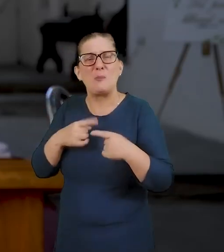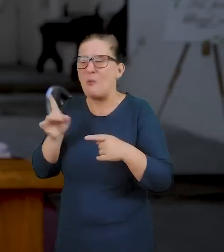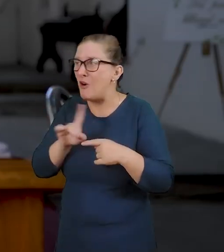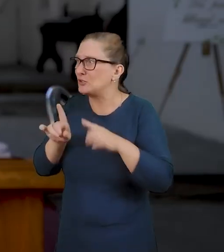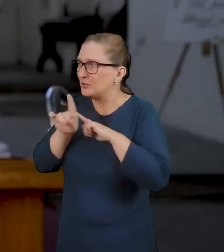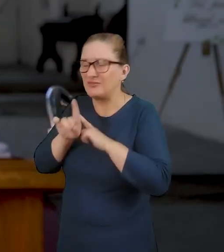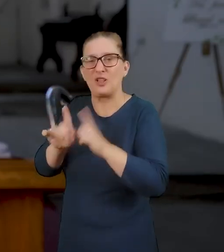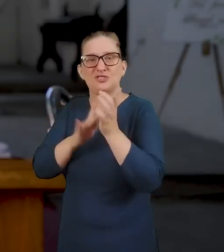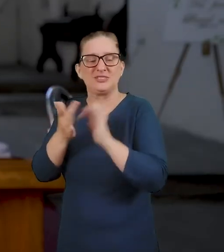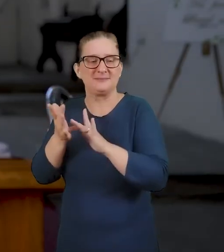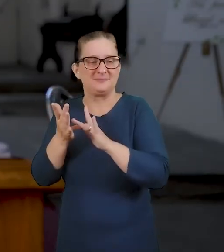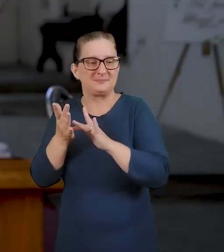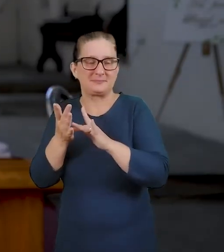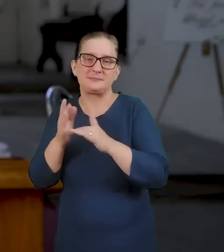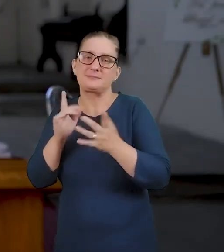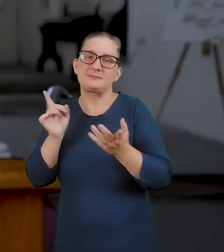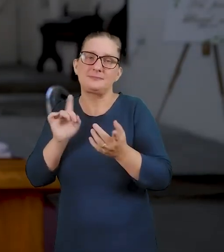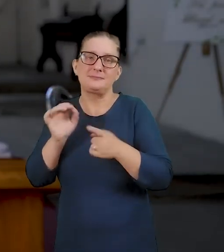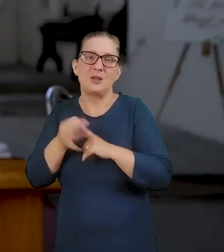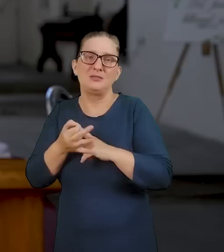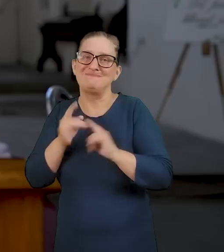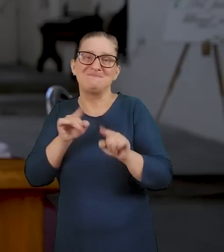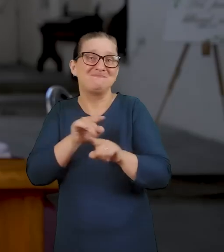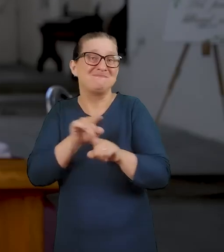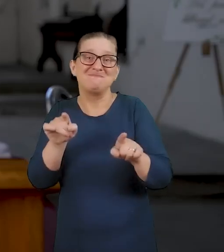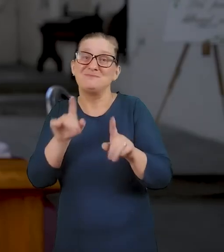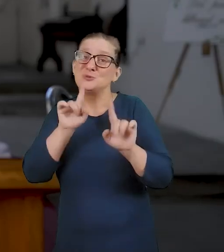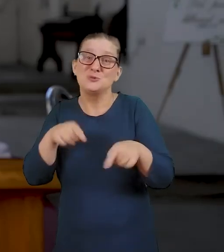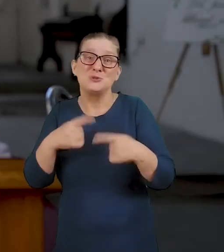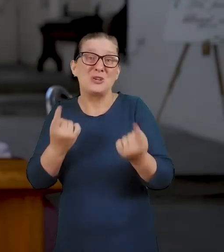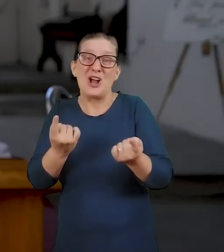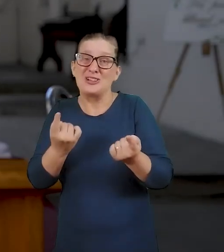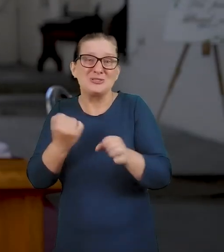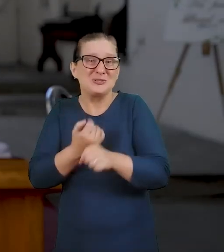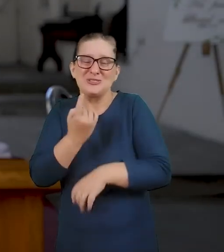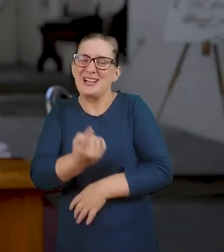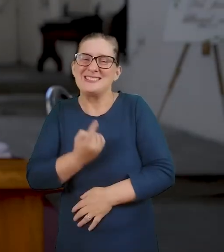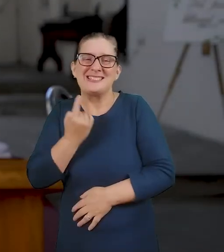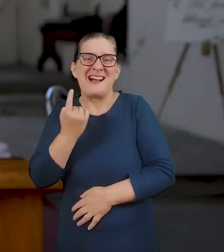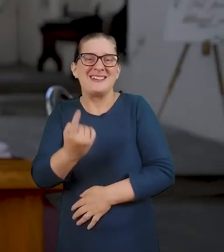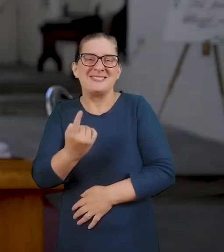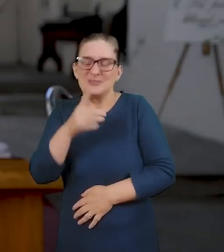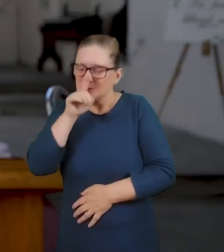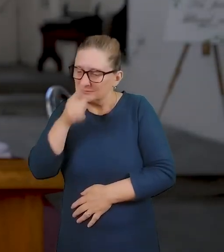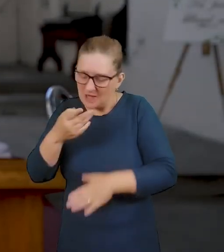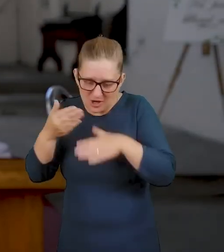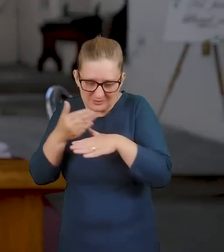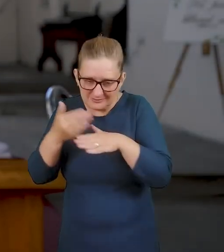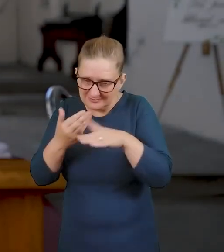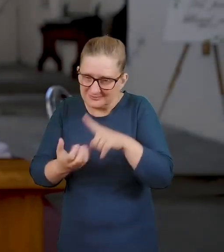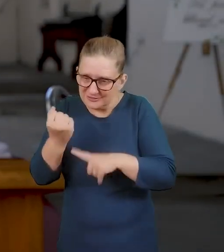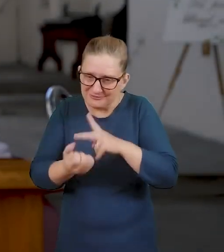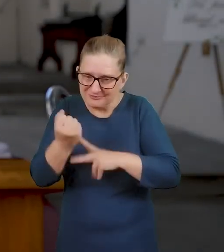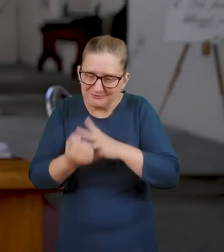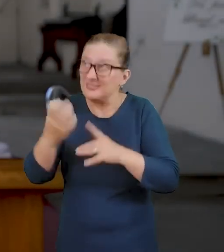What do I need to give up in order to follow Jesus? And the whole point is that you can't. You can't do it through